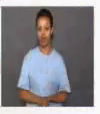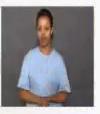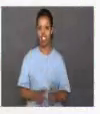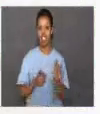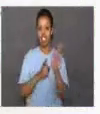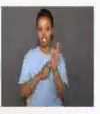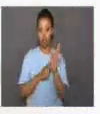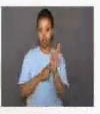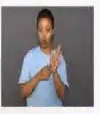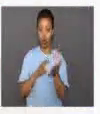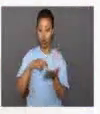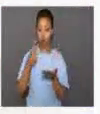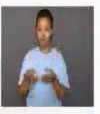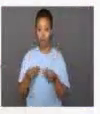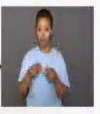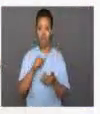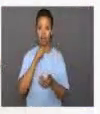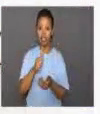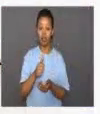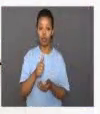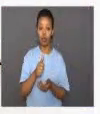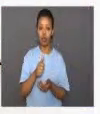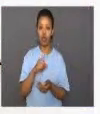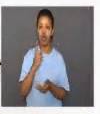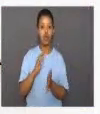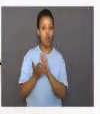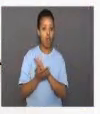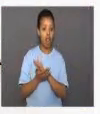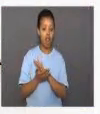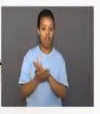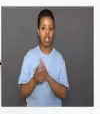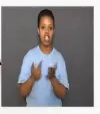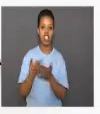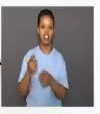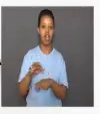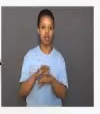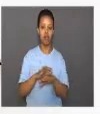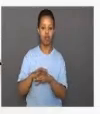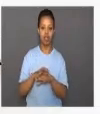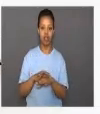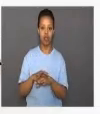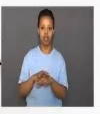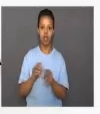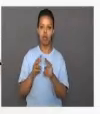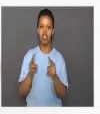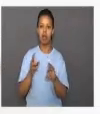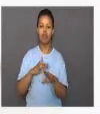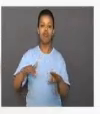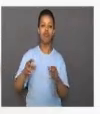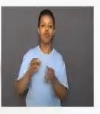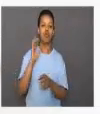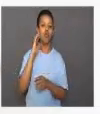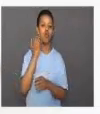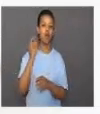did not decompose, the surface of the earth would be covered in a deep layer of